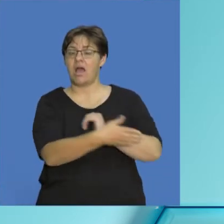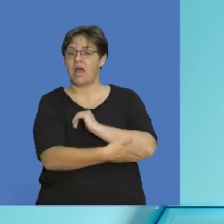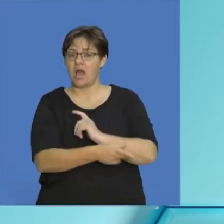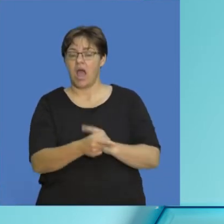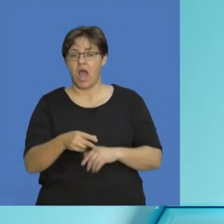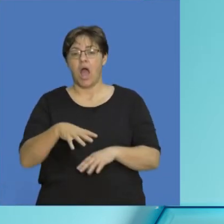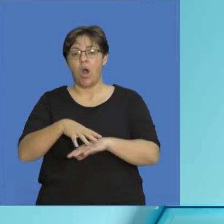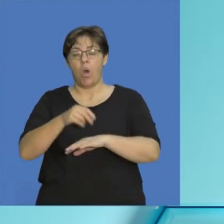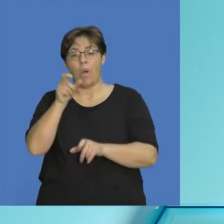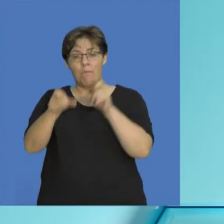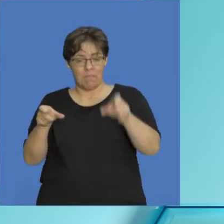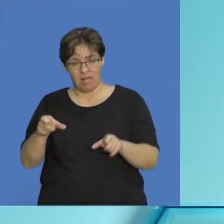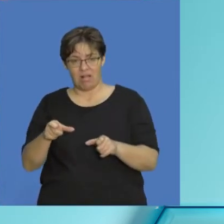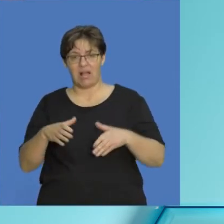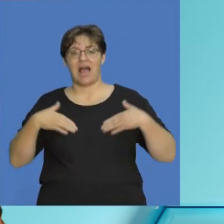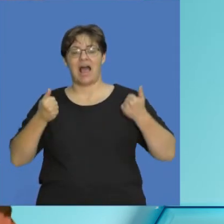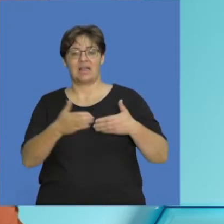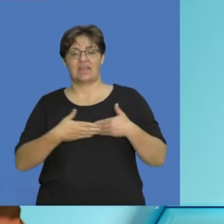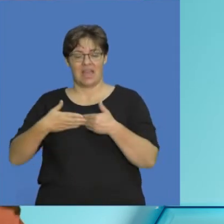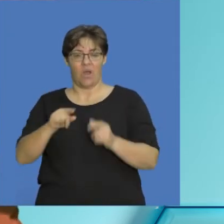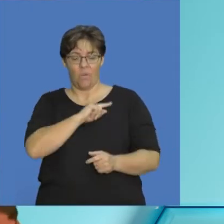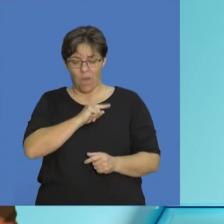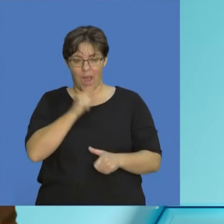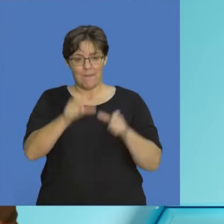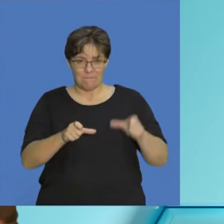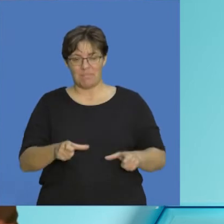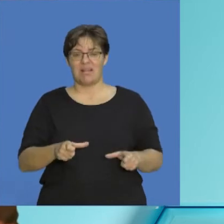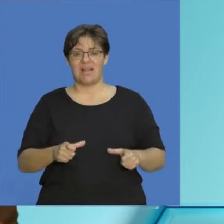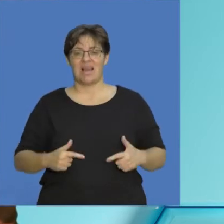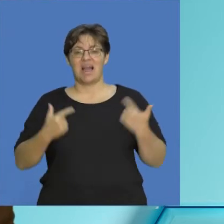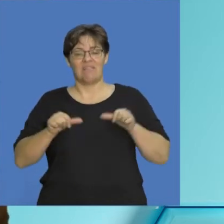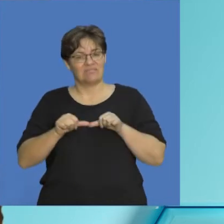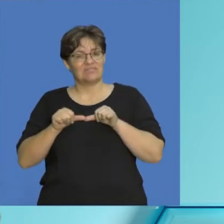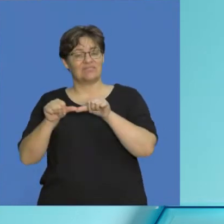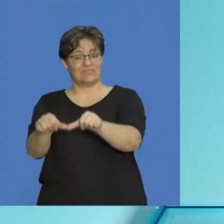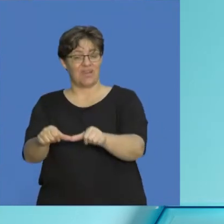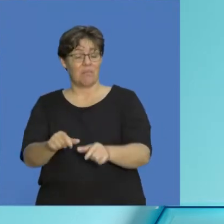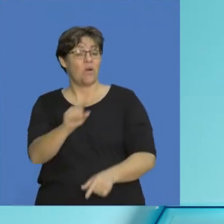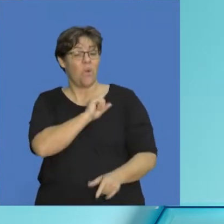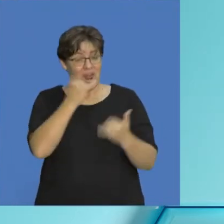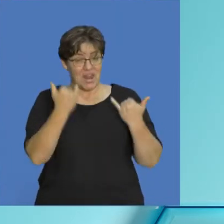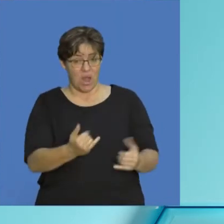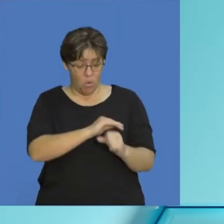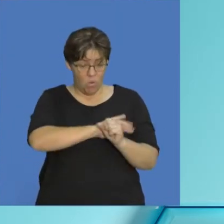for the elderly. So people live longer in that country. But because of the pandemic, the COVID was